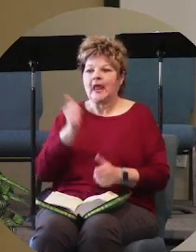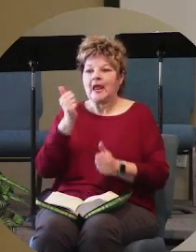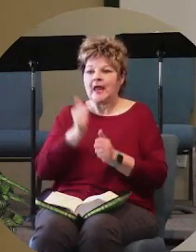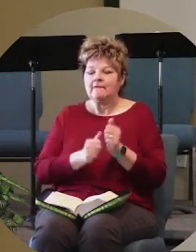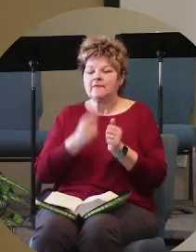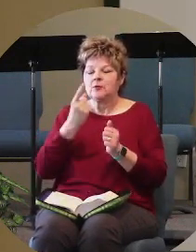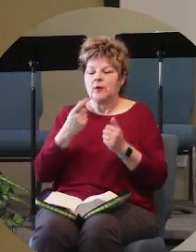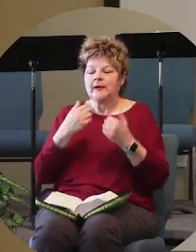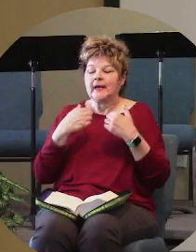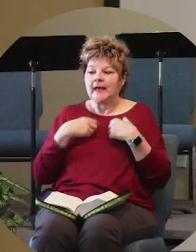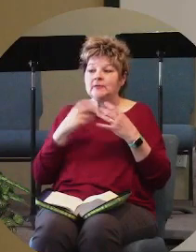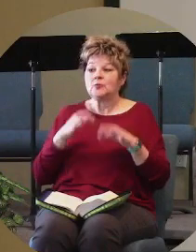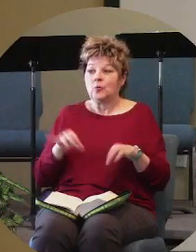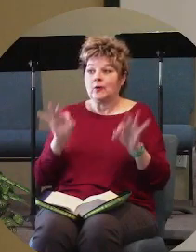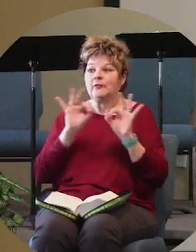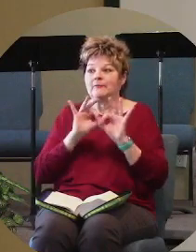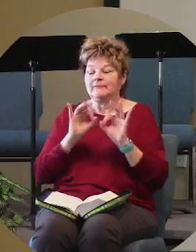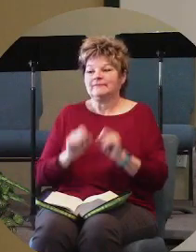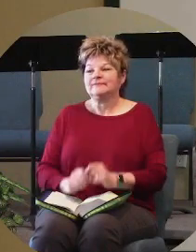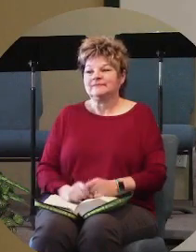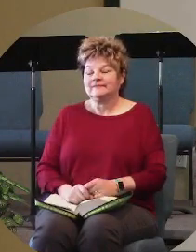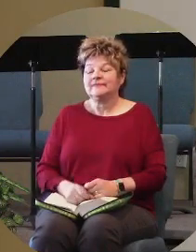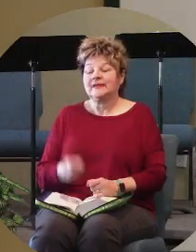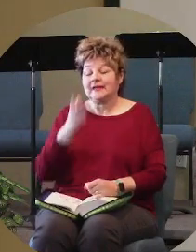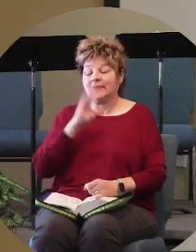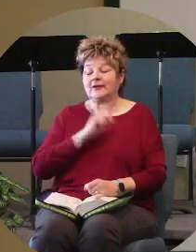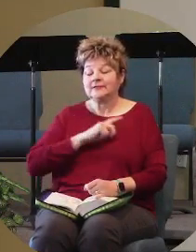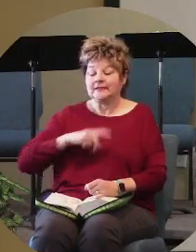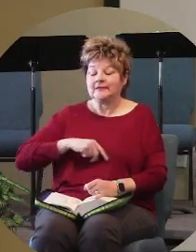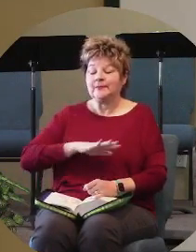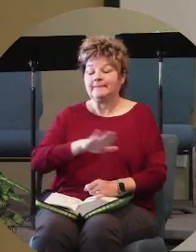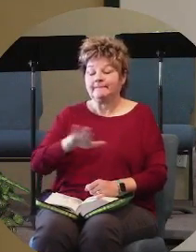Everyone has worth in God's kingdom.